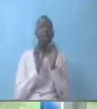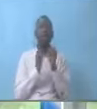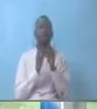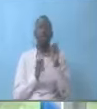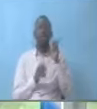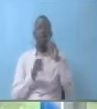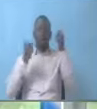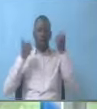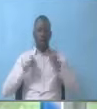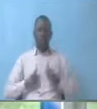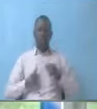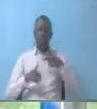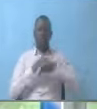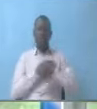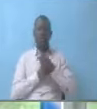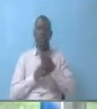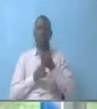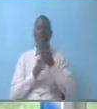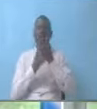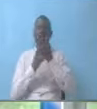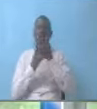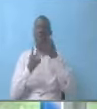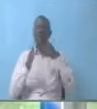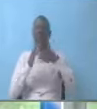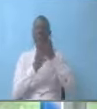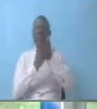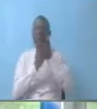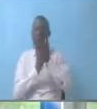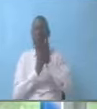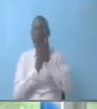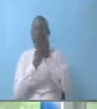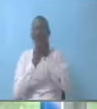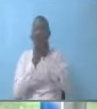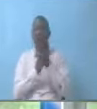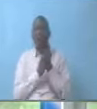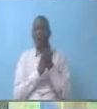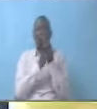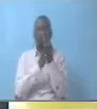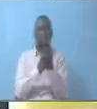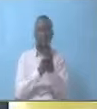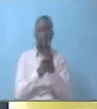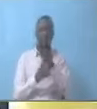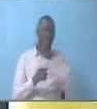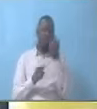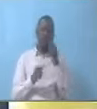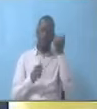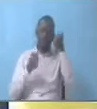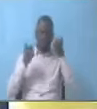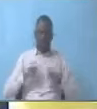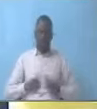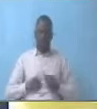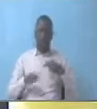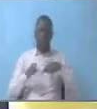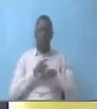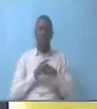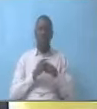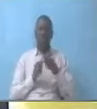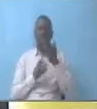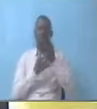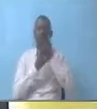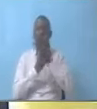happened in 82 and the similarities with 94. Thank you very much. Yes. Can I make my